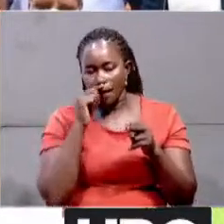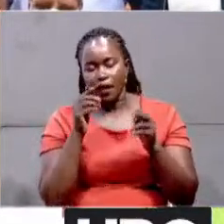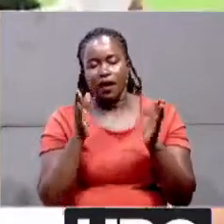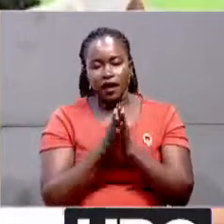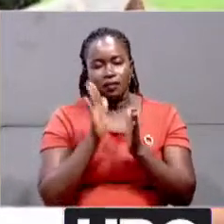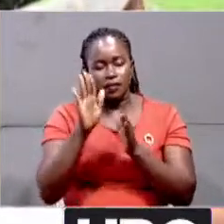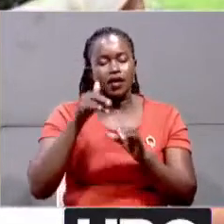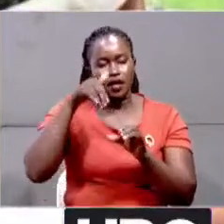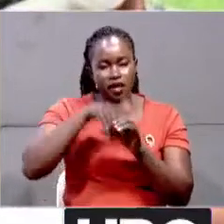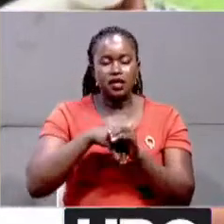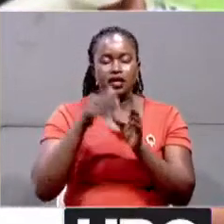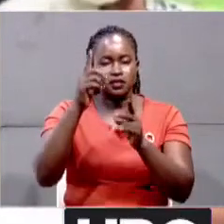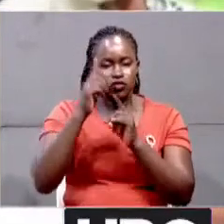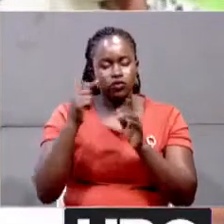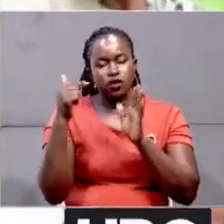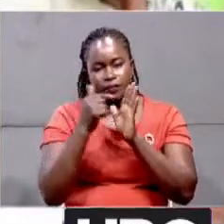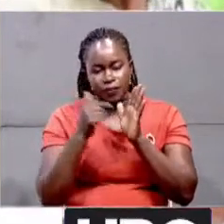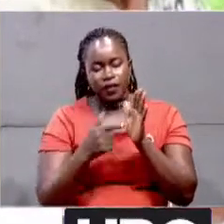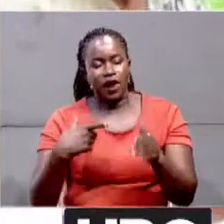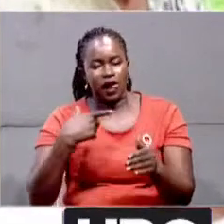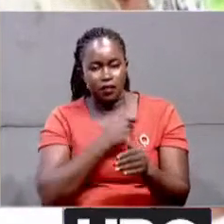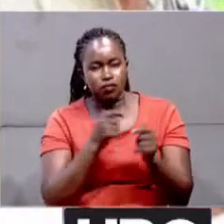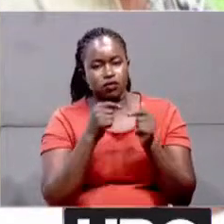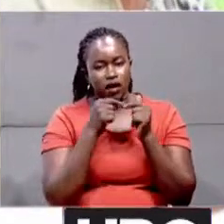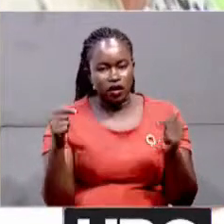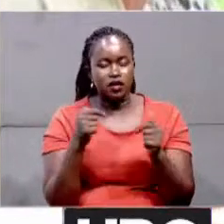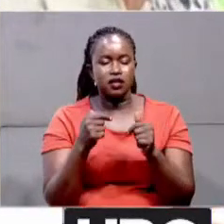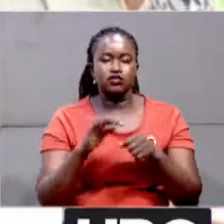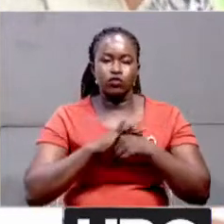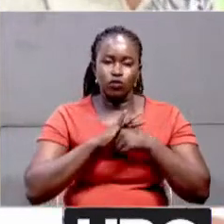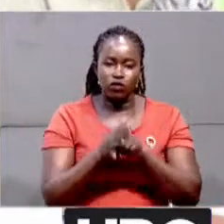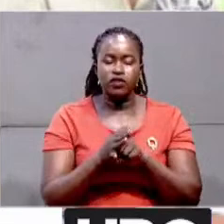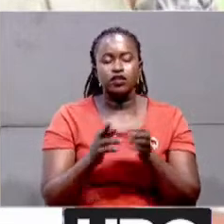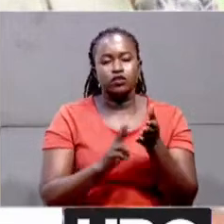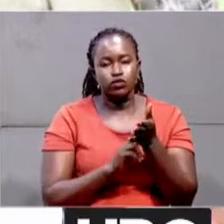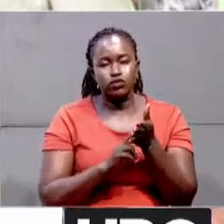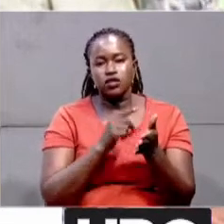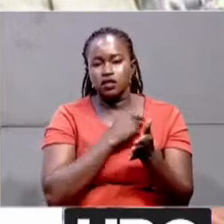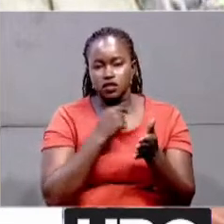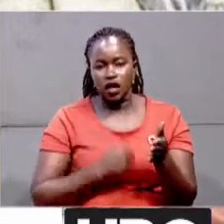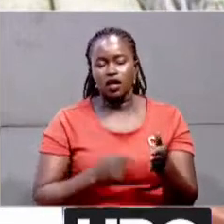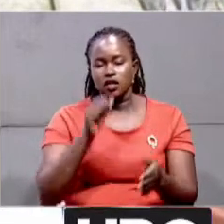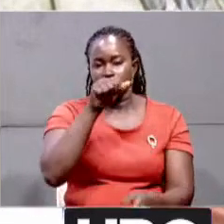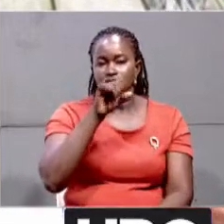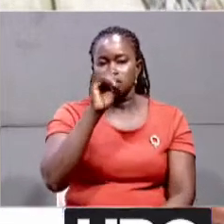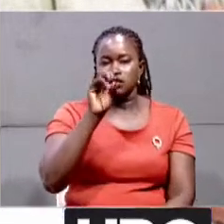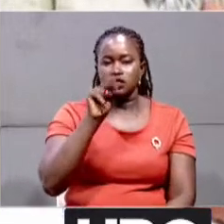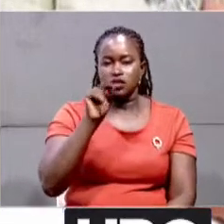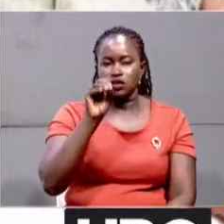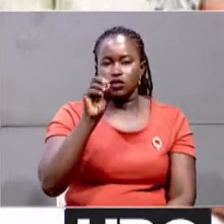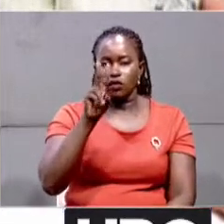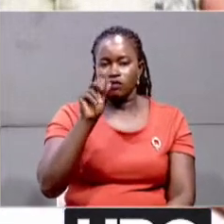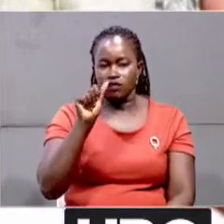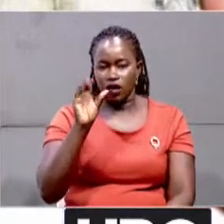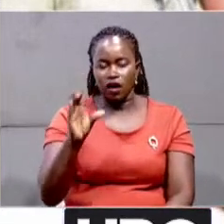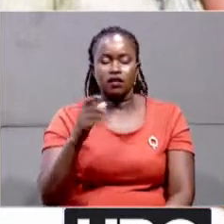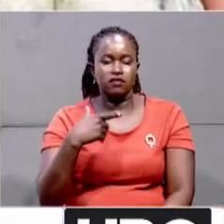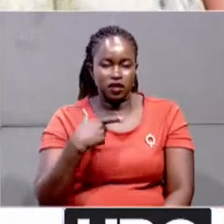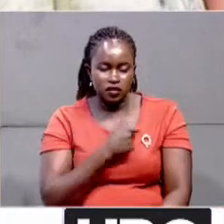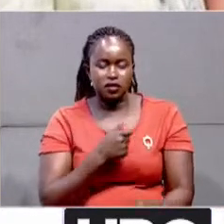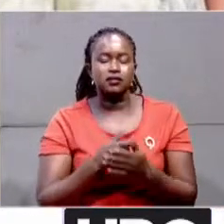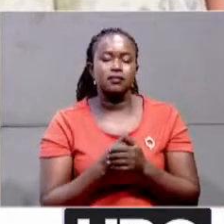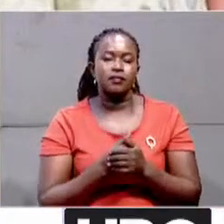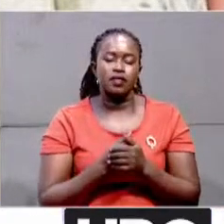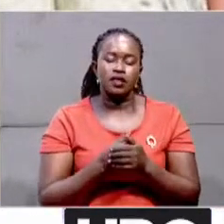inner security details vaccinated against COVID-19 using China Sinovac vaccine. This didn't go